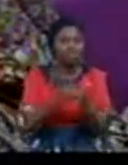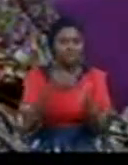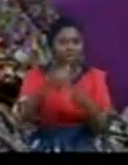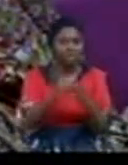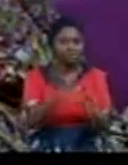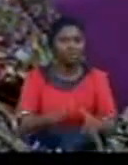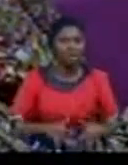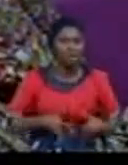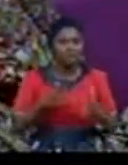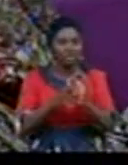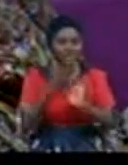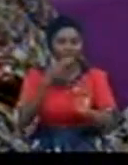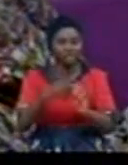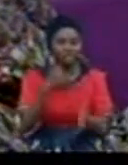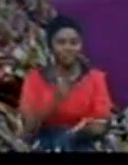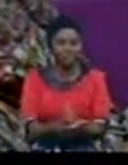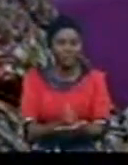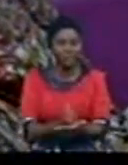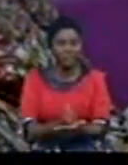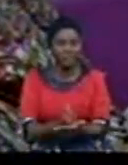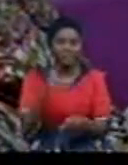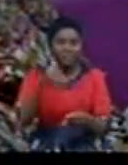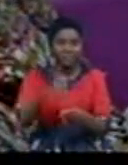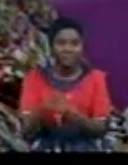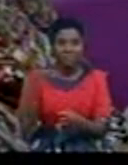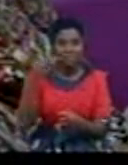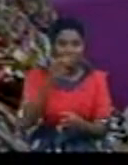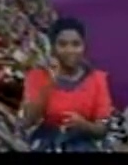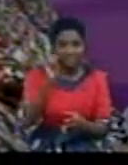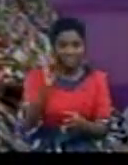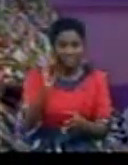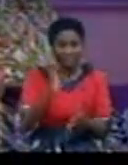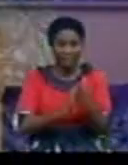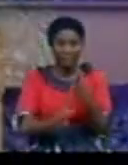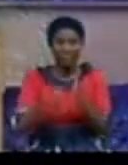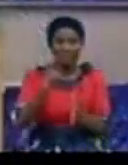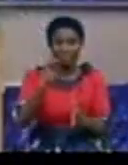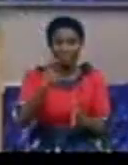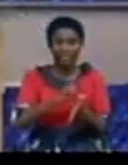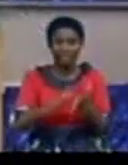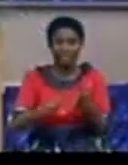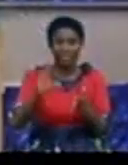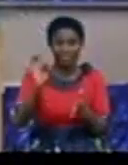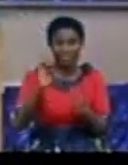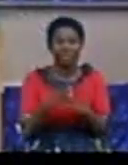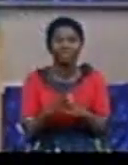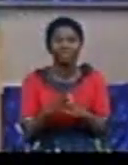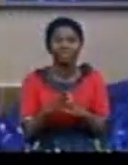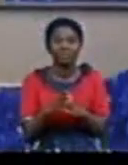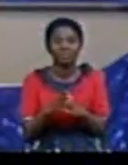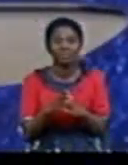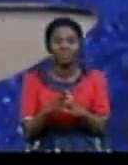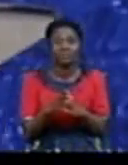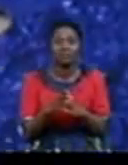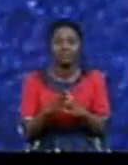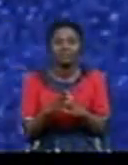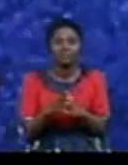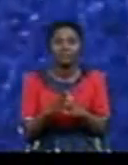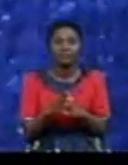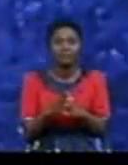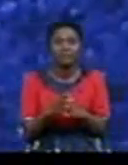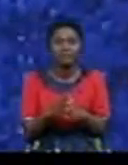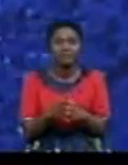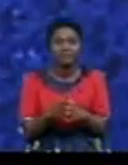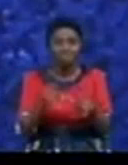looking at Hebrews chapter 2, and I'm reading from verse 9. It says in Hebrews chapter 2, verse 9, but we